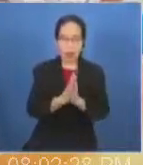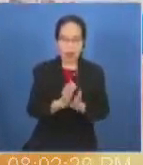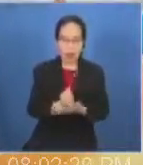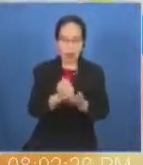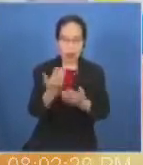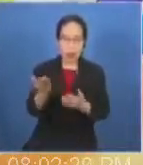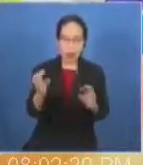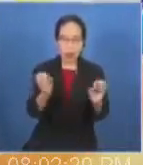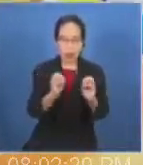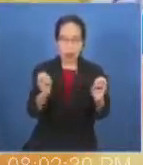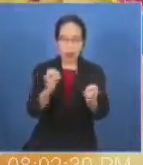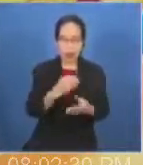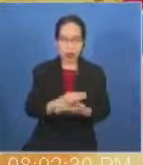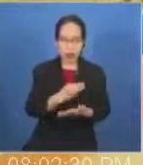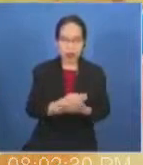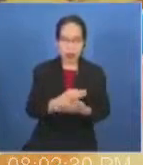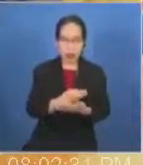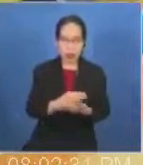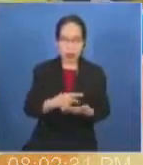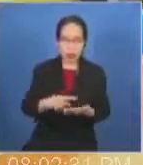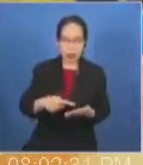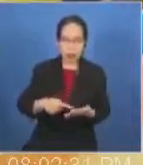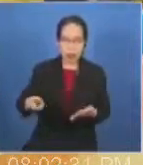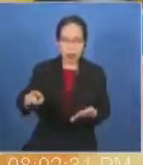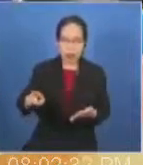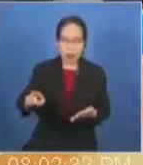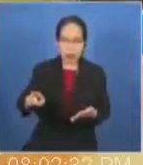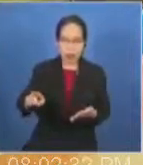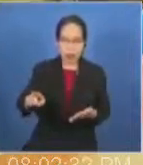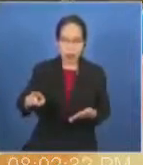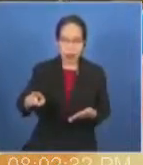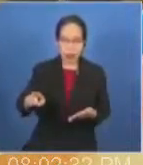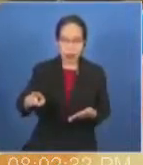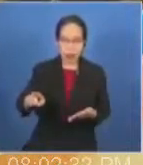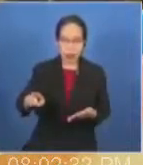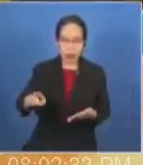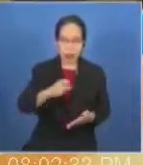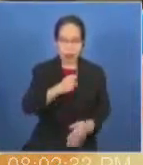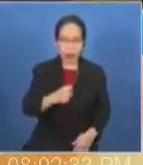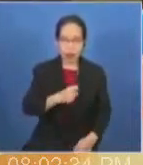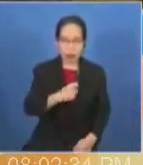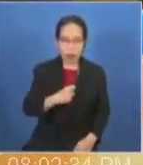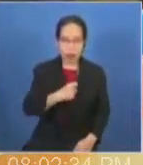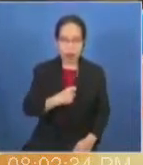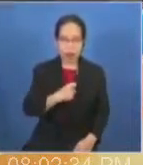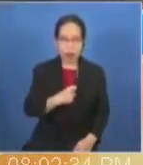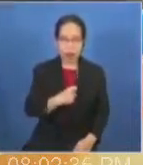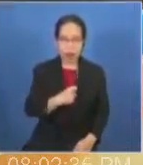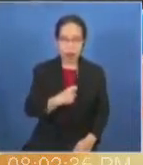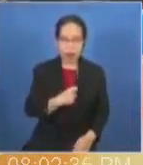Could I ask for help from you? Because I have no money to pay for this. I'm sorry.